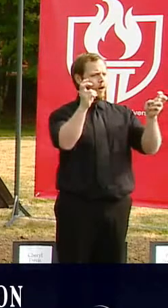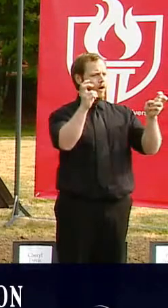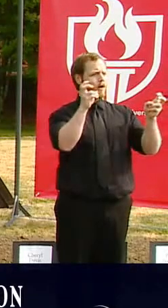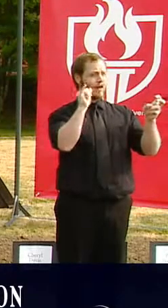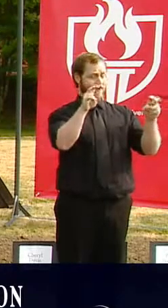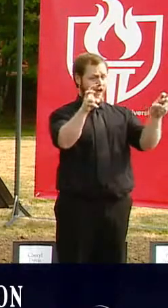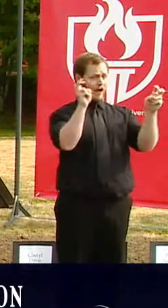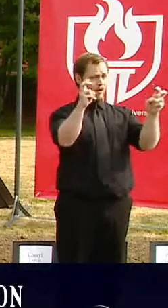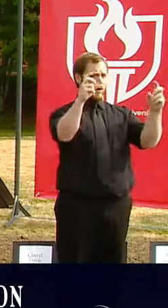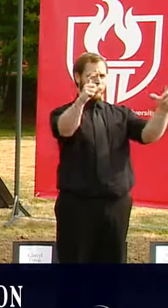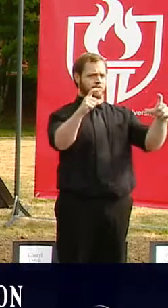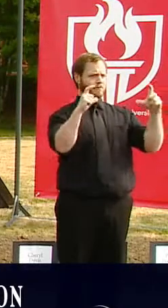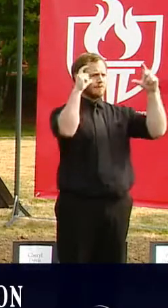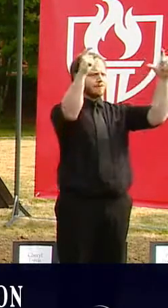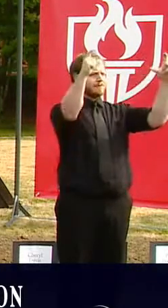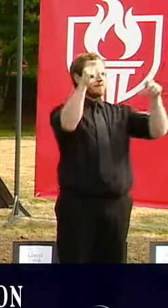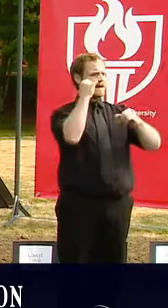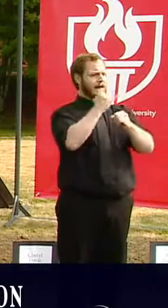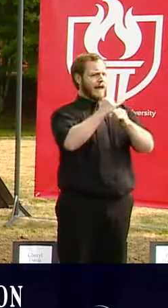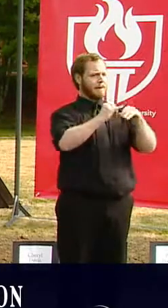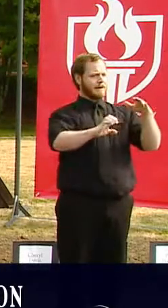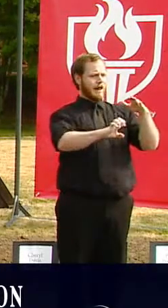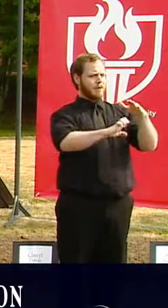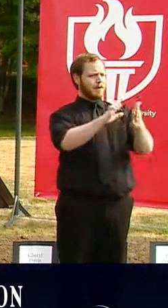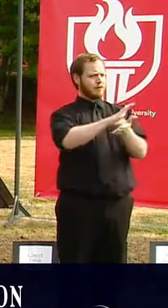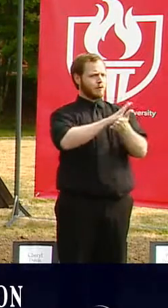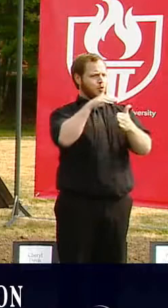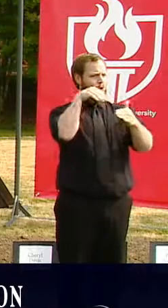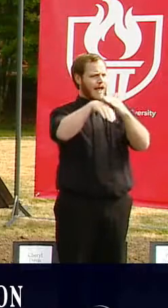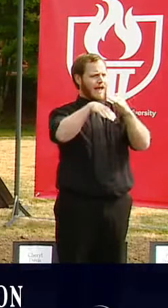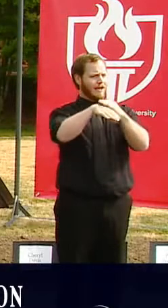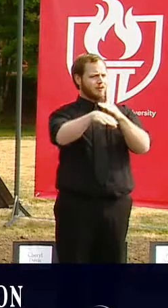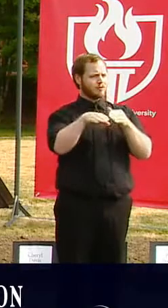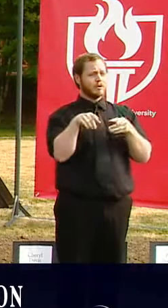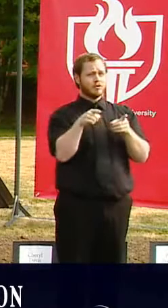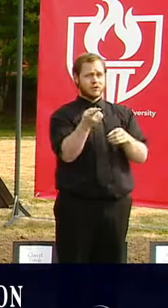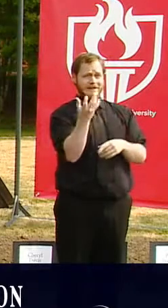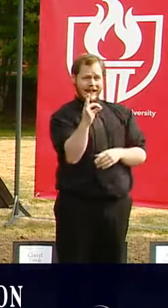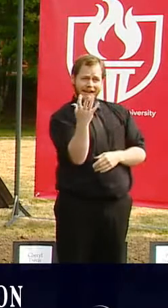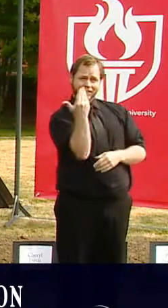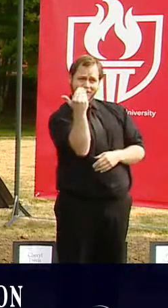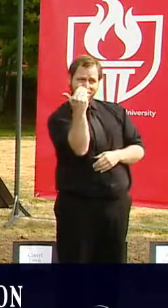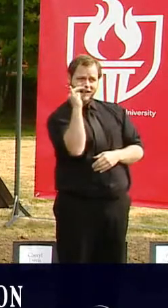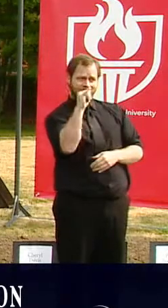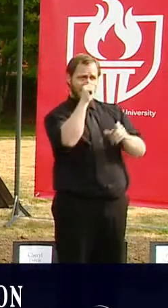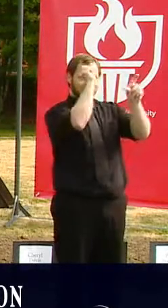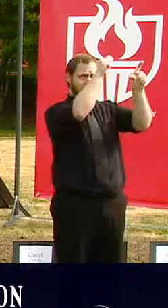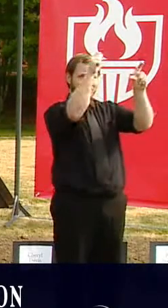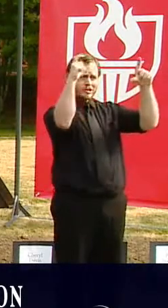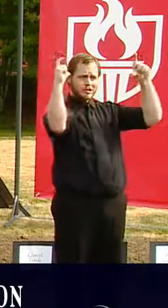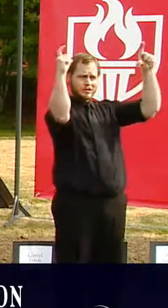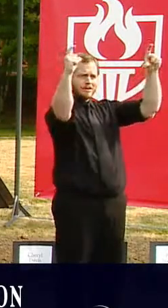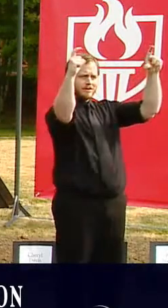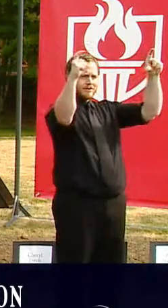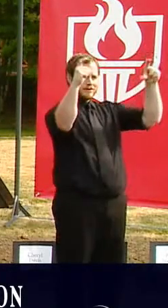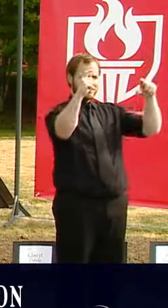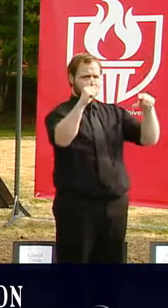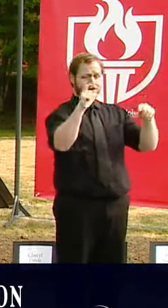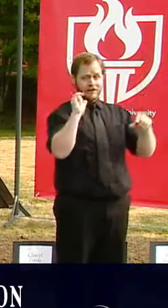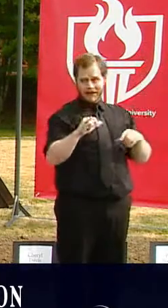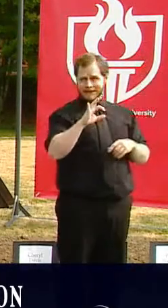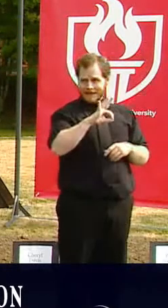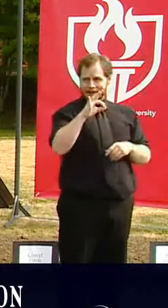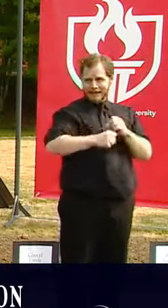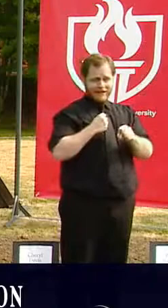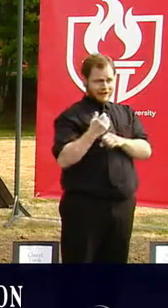the campus elementary school entrance in 1915. That's 99